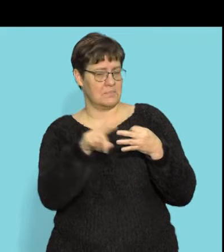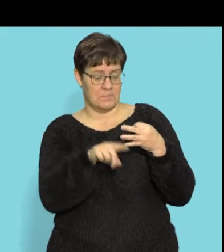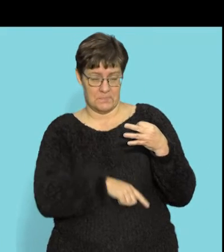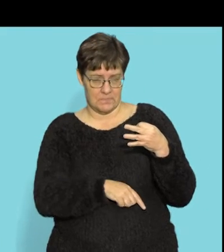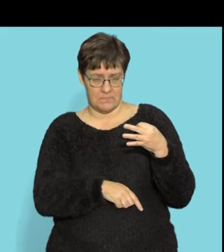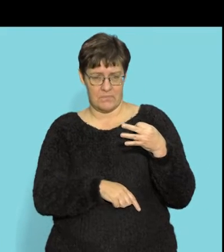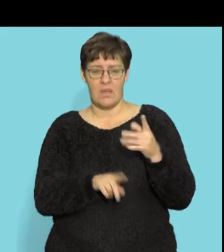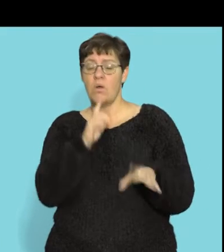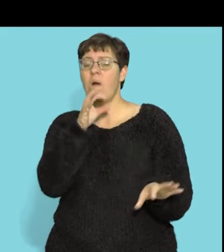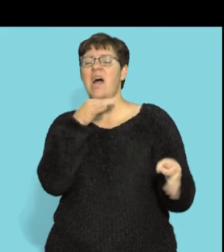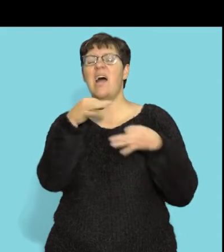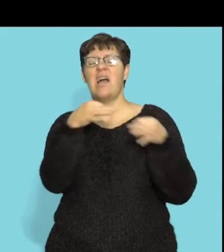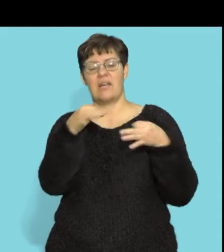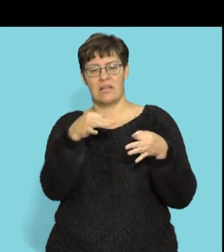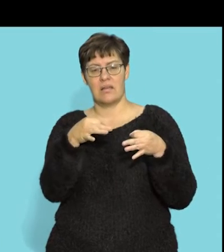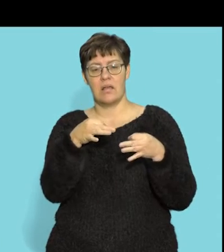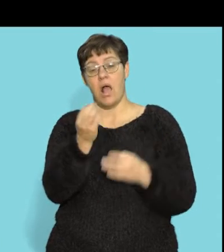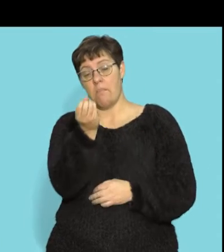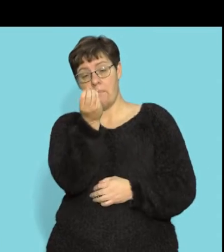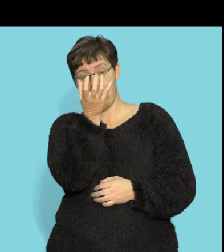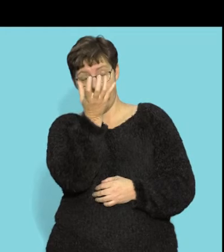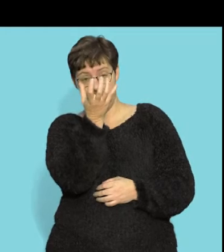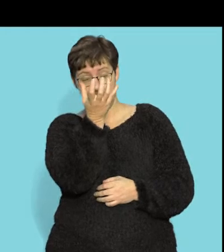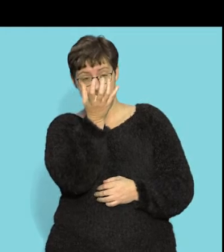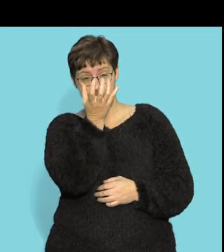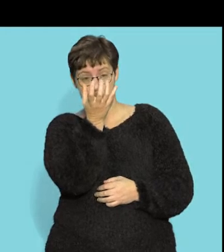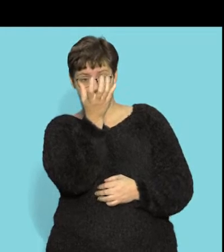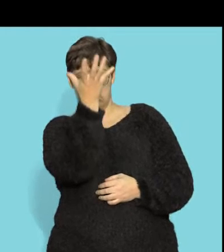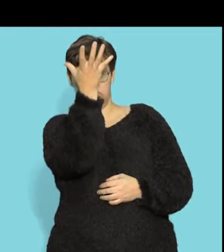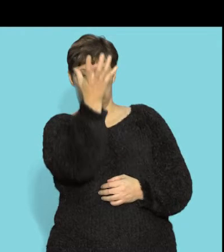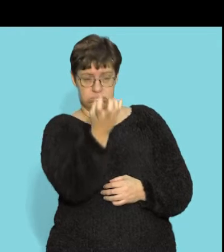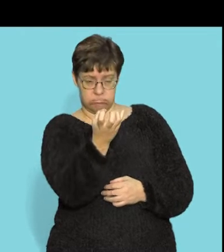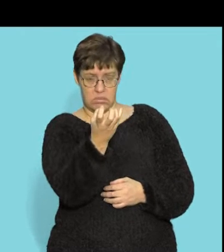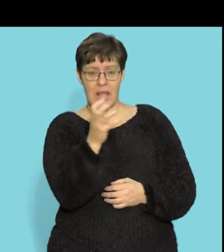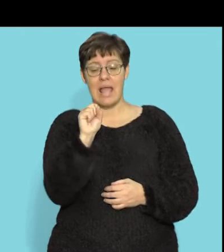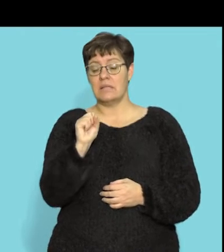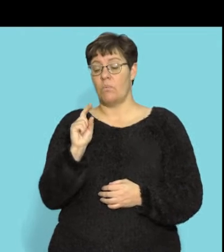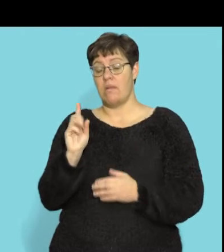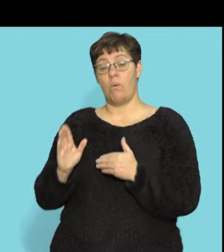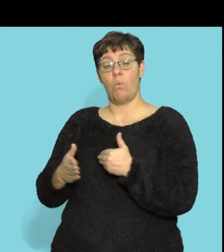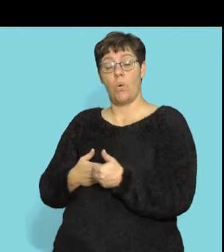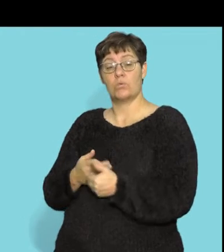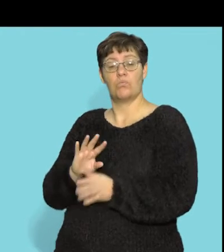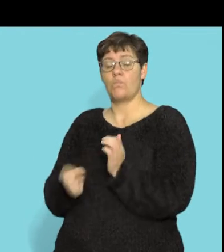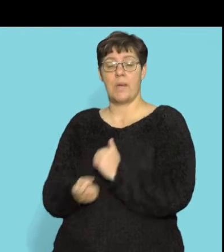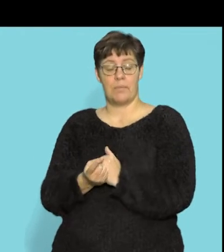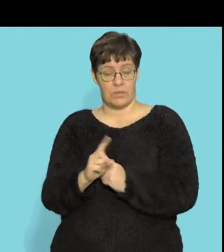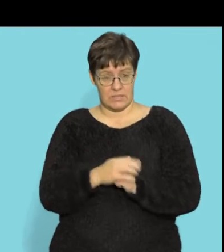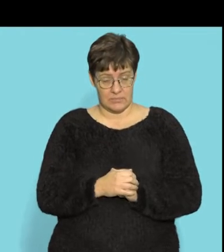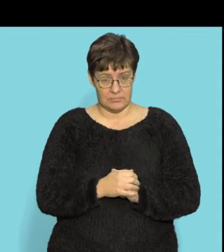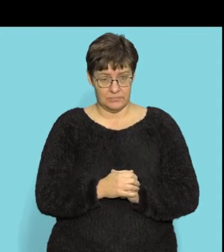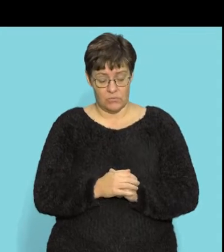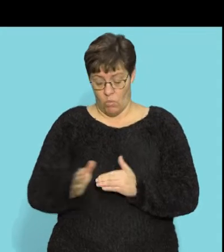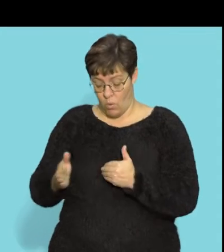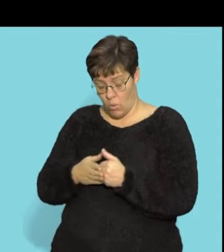is, explain what happens to the brightness of the bulbs when switch S1 is closed, right? We are